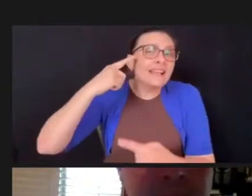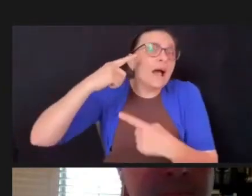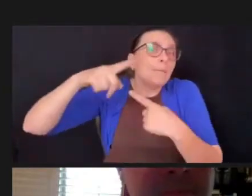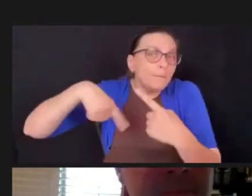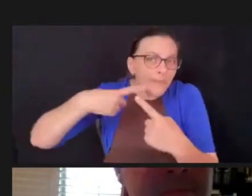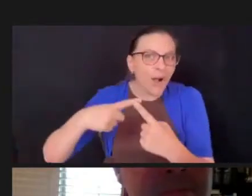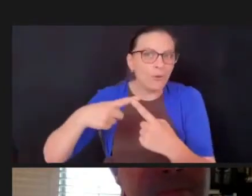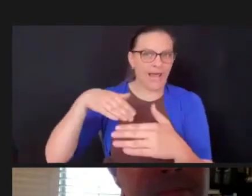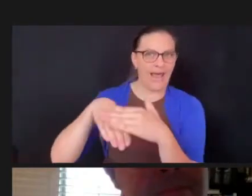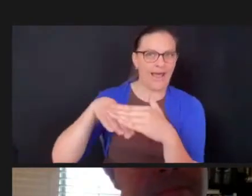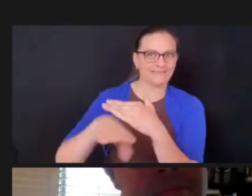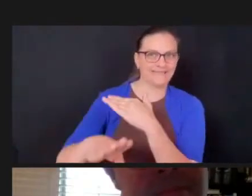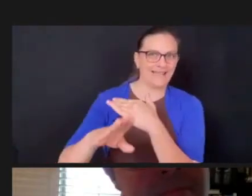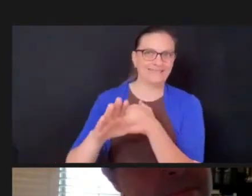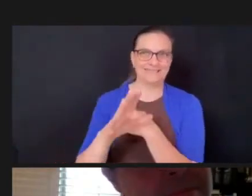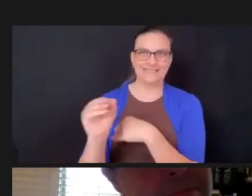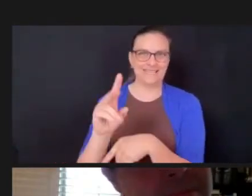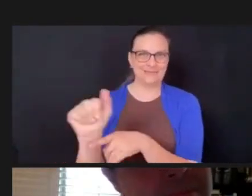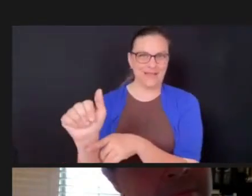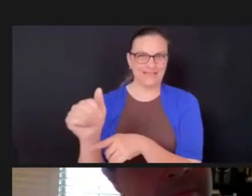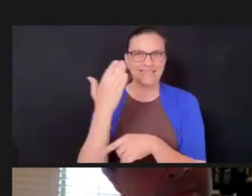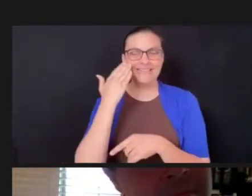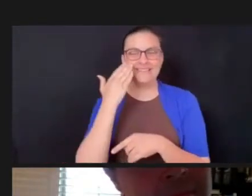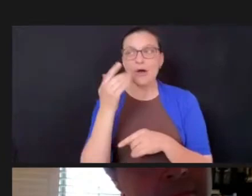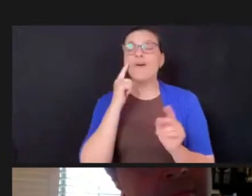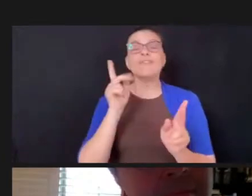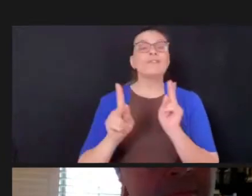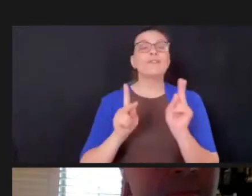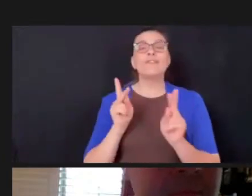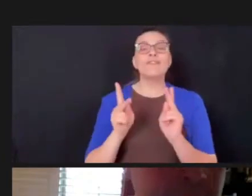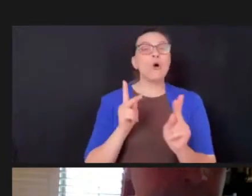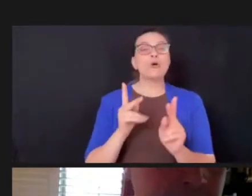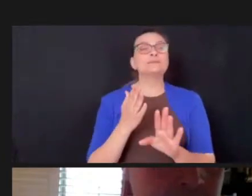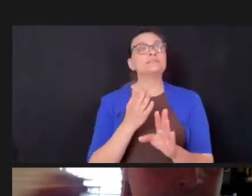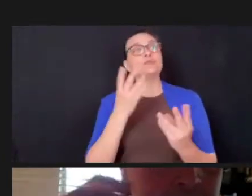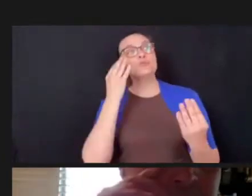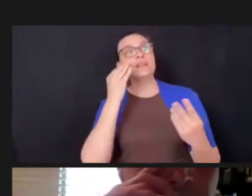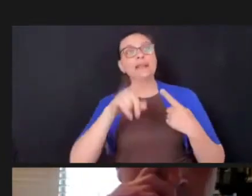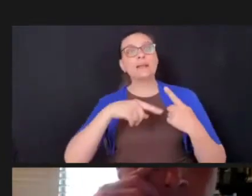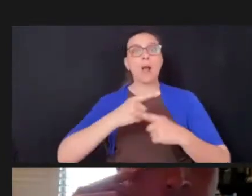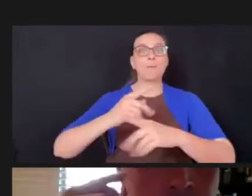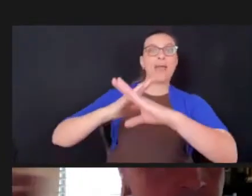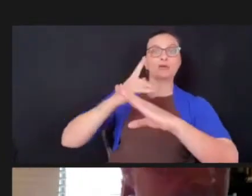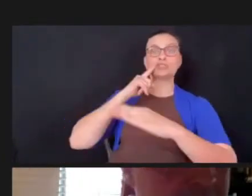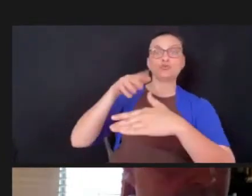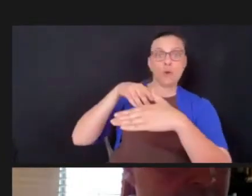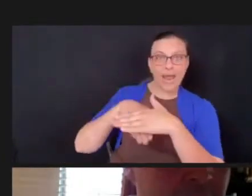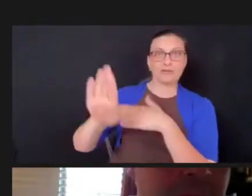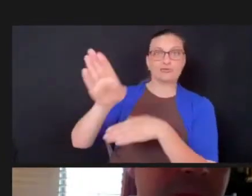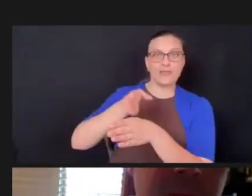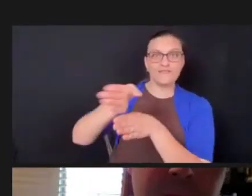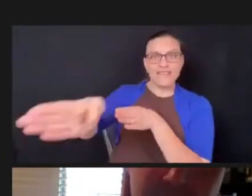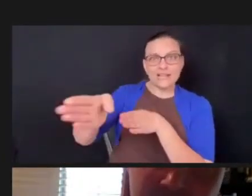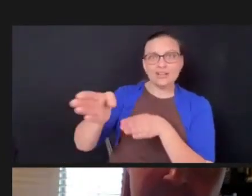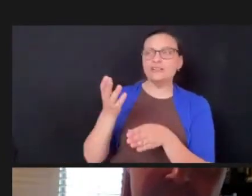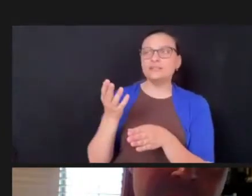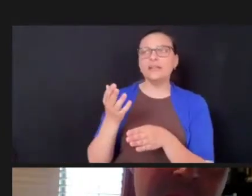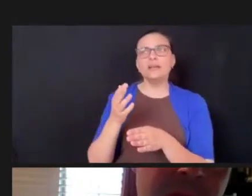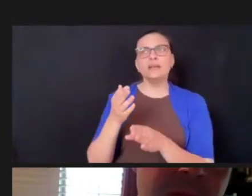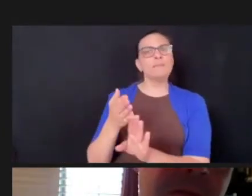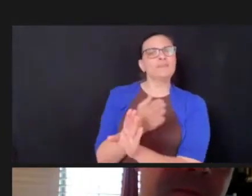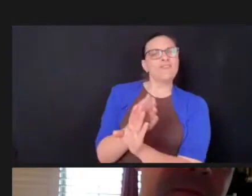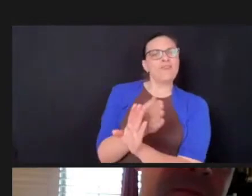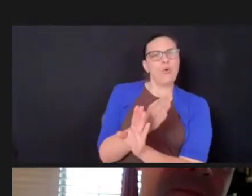disability, before folks kind of thinking about barriers to entering the field, just thinking creatively about things